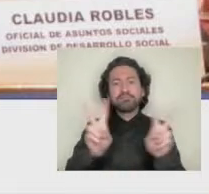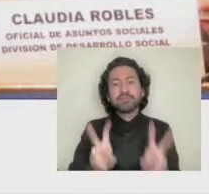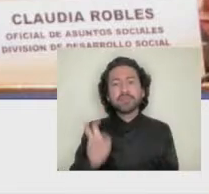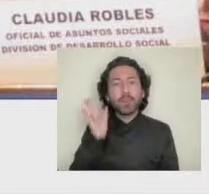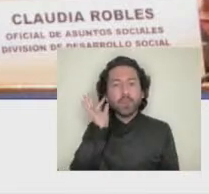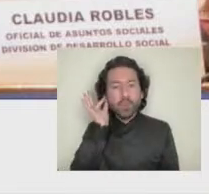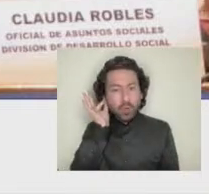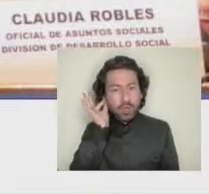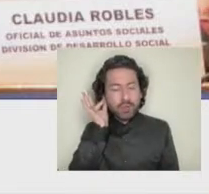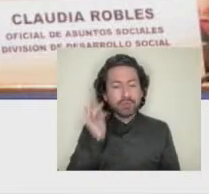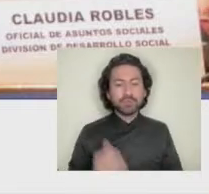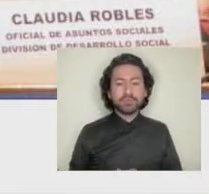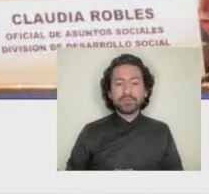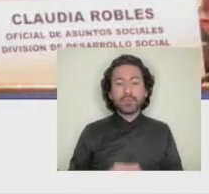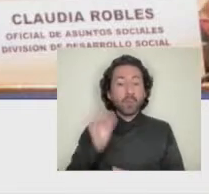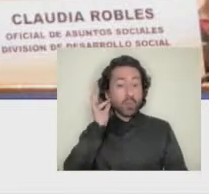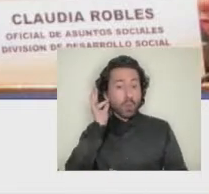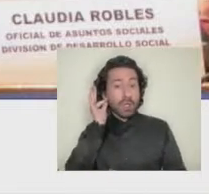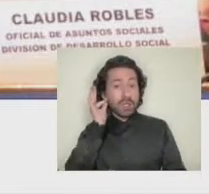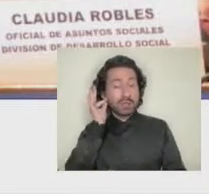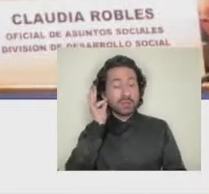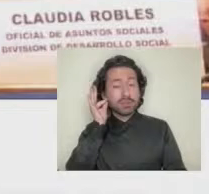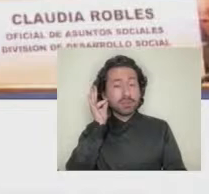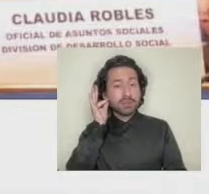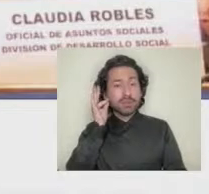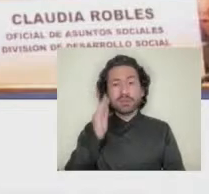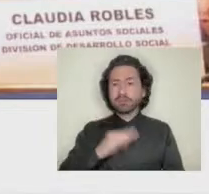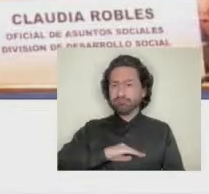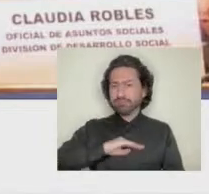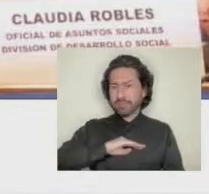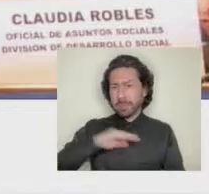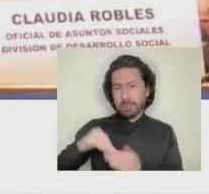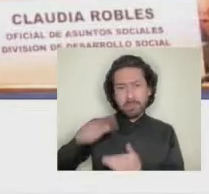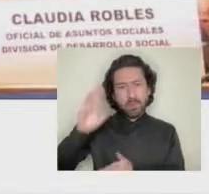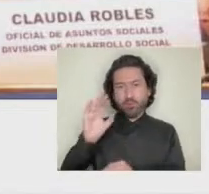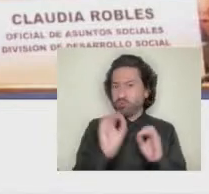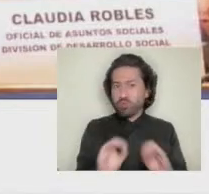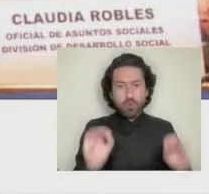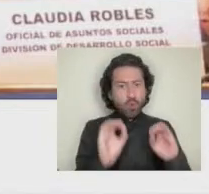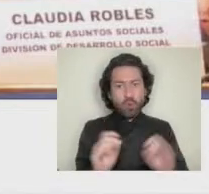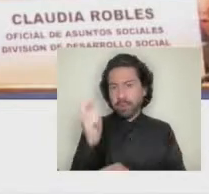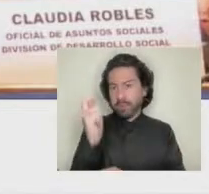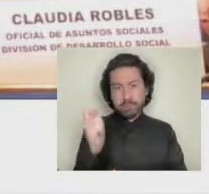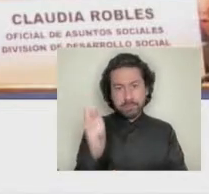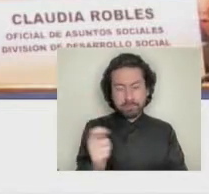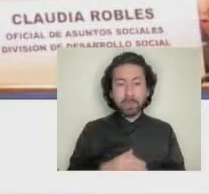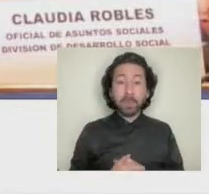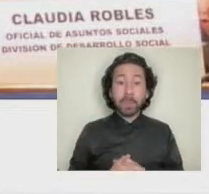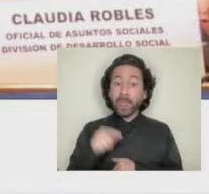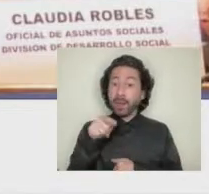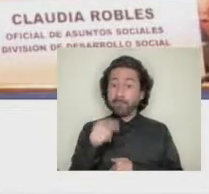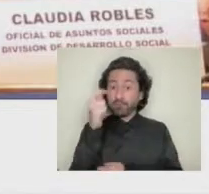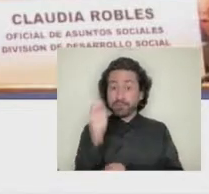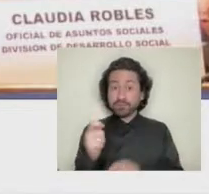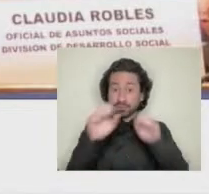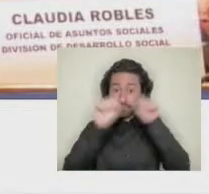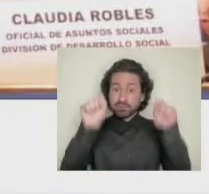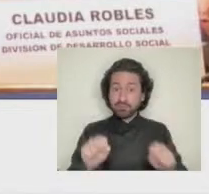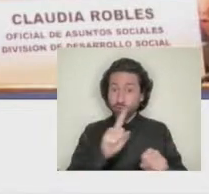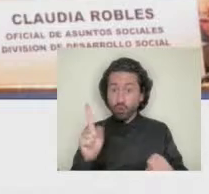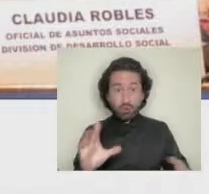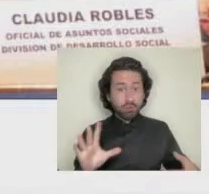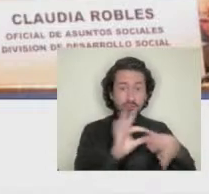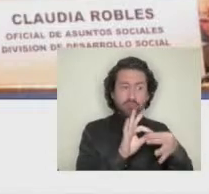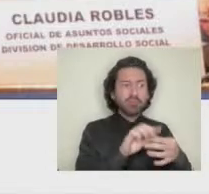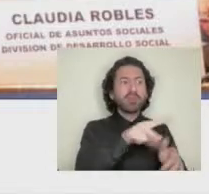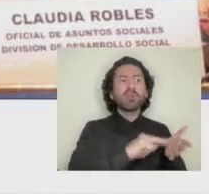of older women who have no access to a pension. The expansion of non-contributive pension